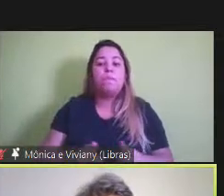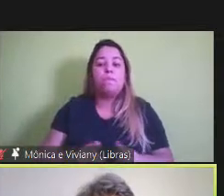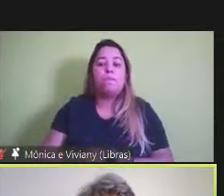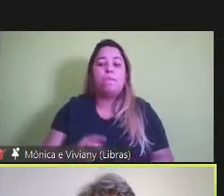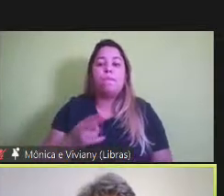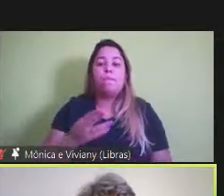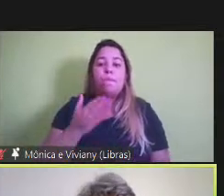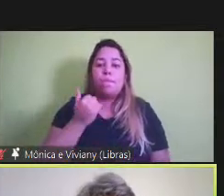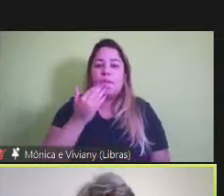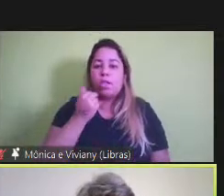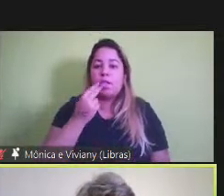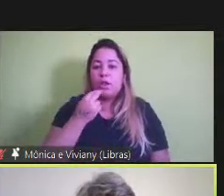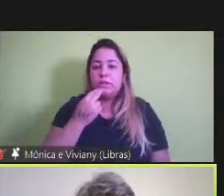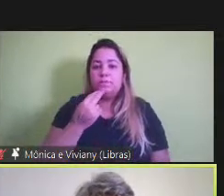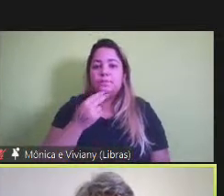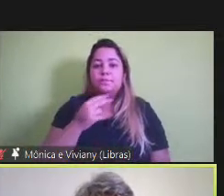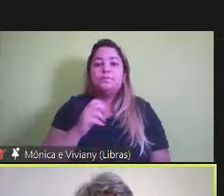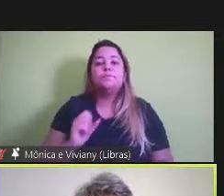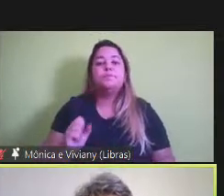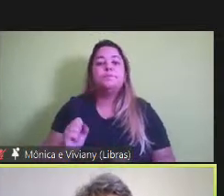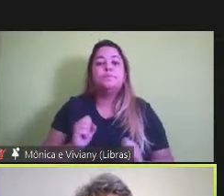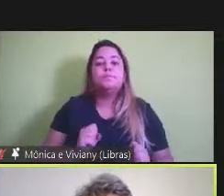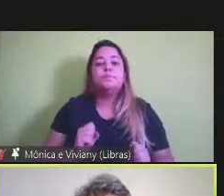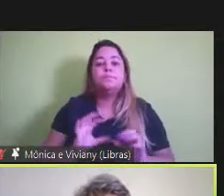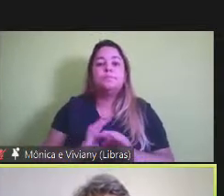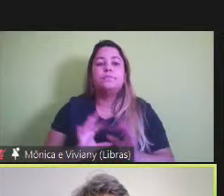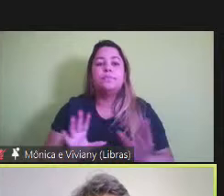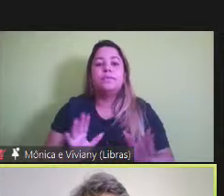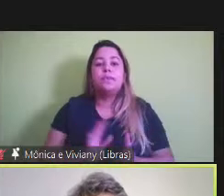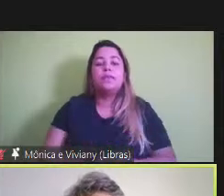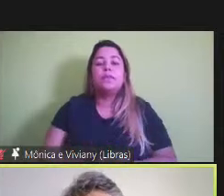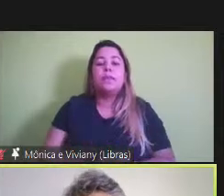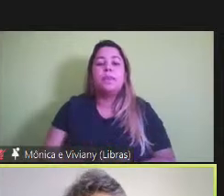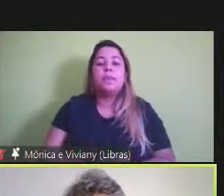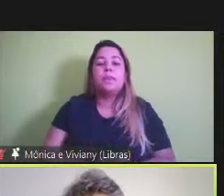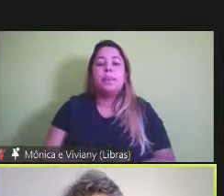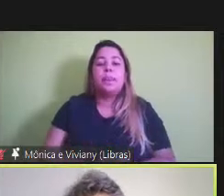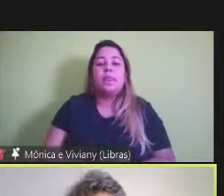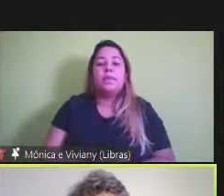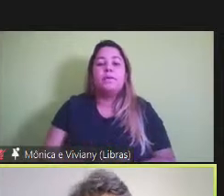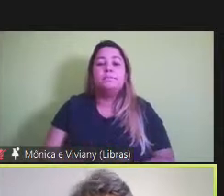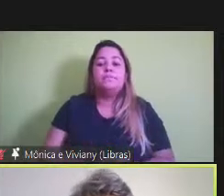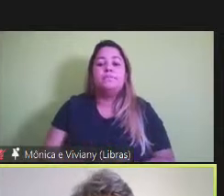nutrition and food. You can go on, Vinicius.